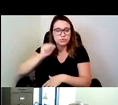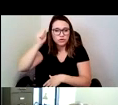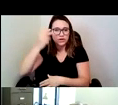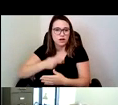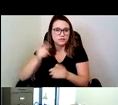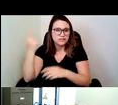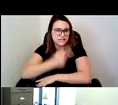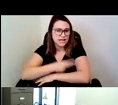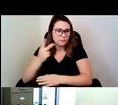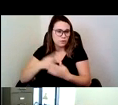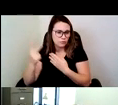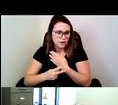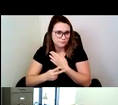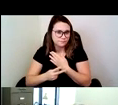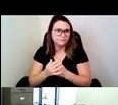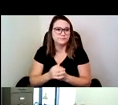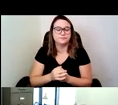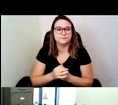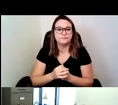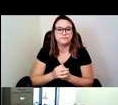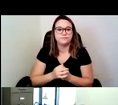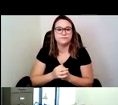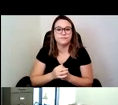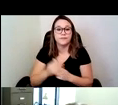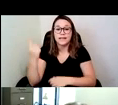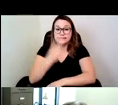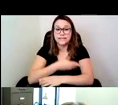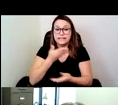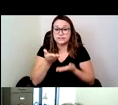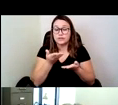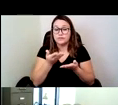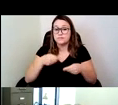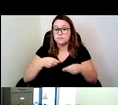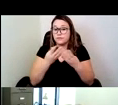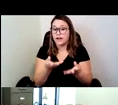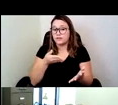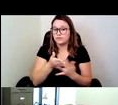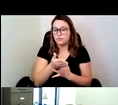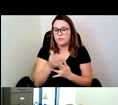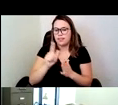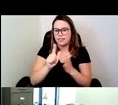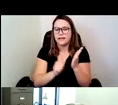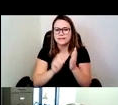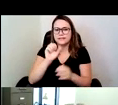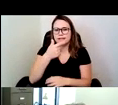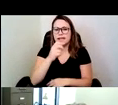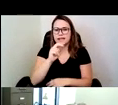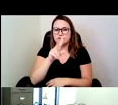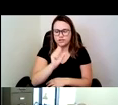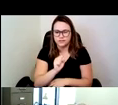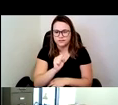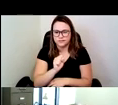Aid services is provided through licensed agencies, and also we're very proud of our consumer-directed